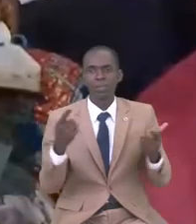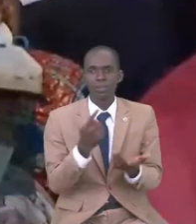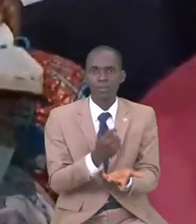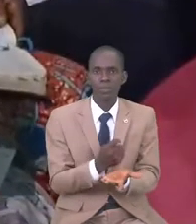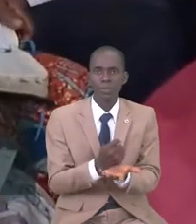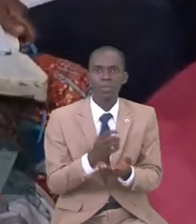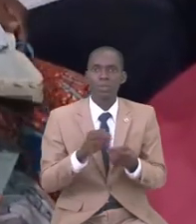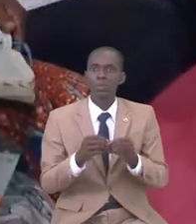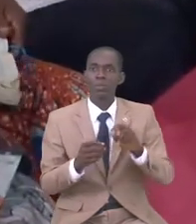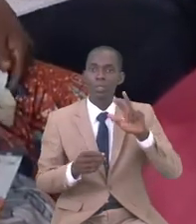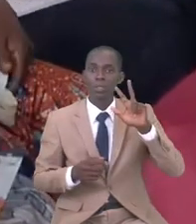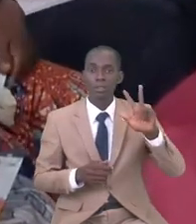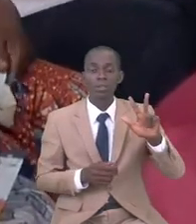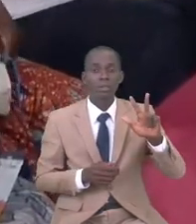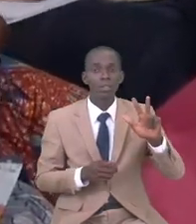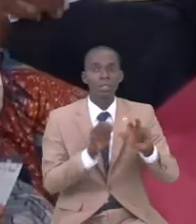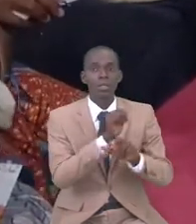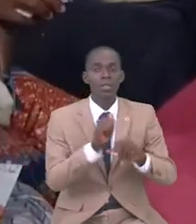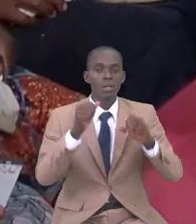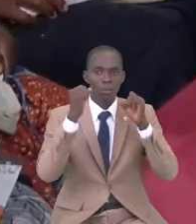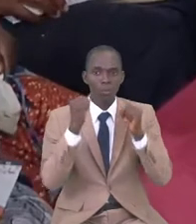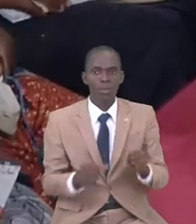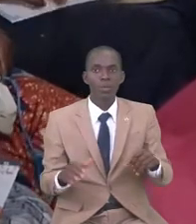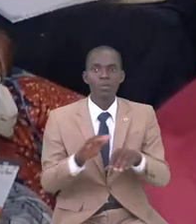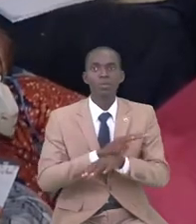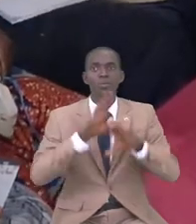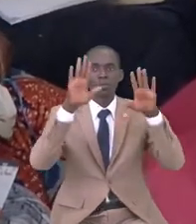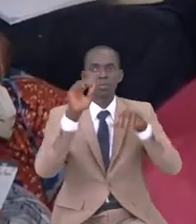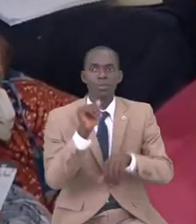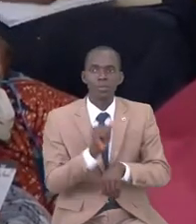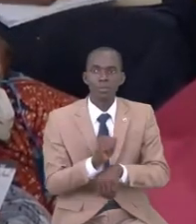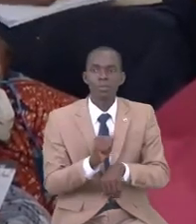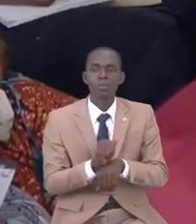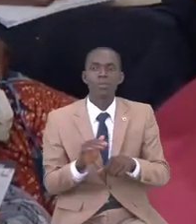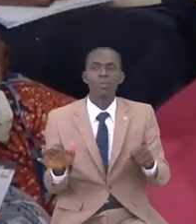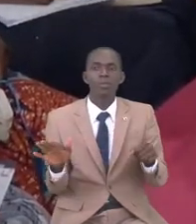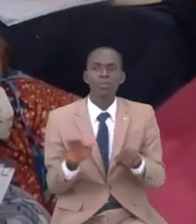a powerful miracle, comma, proof of an